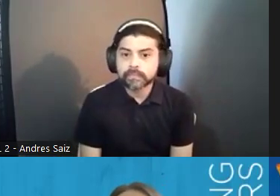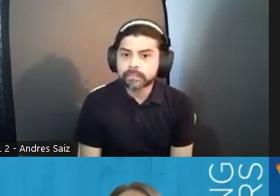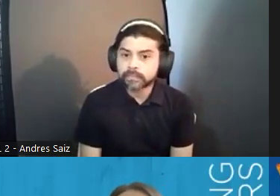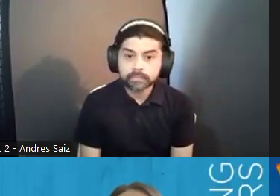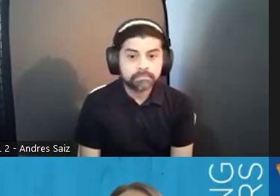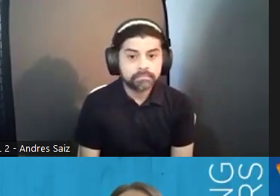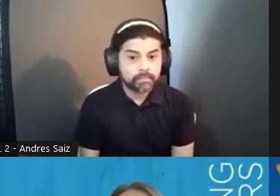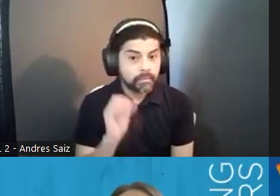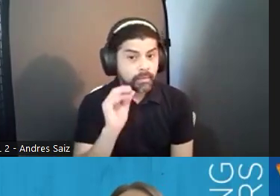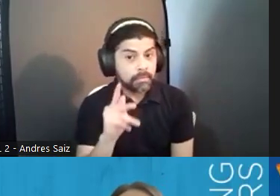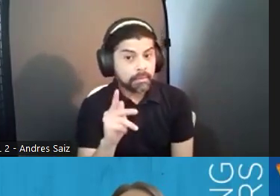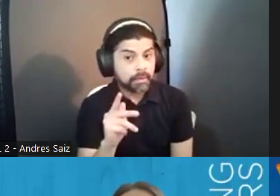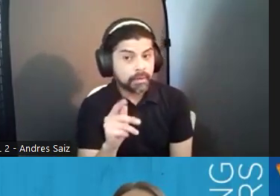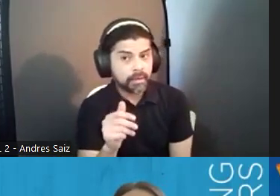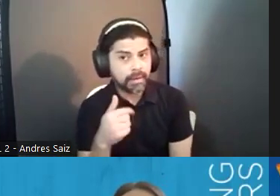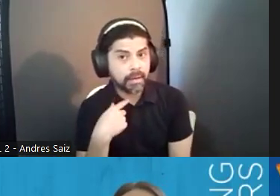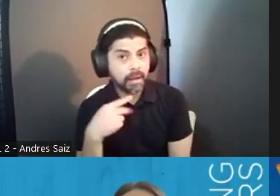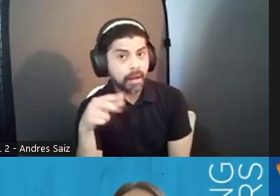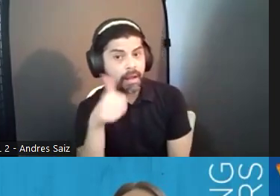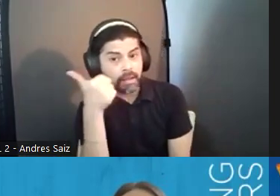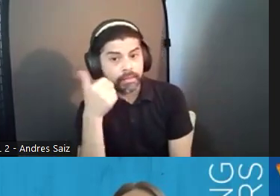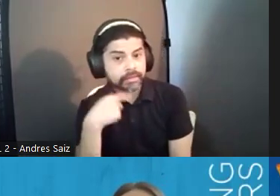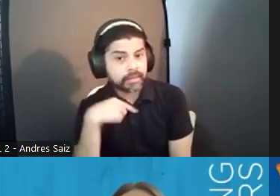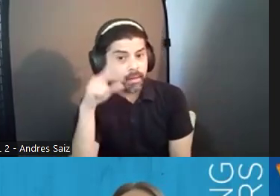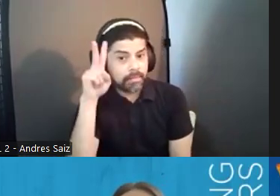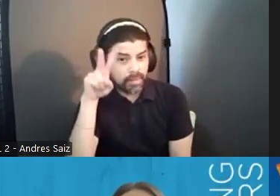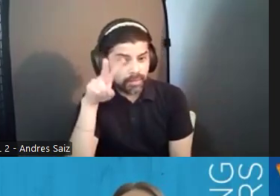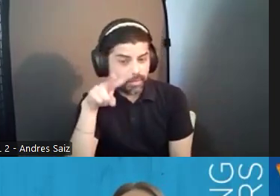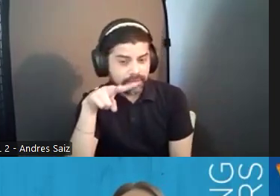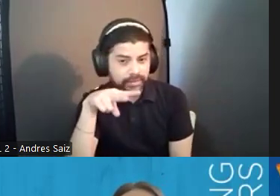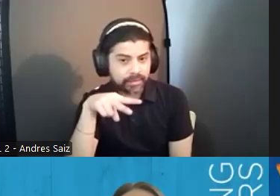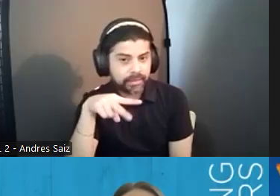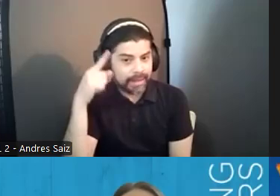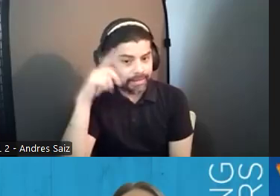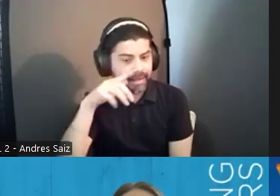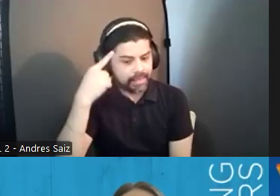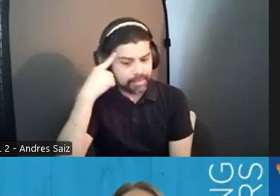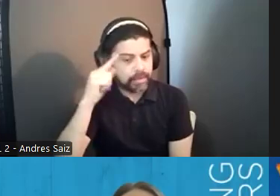Okay. Others, I'm scrolling to see, and then we're going to turn it over, I believe.